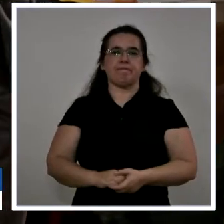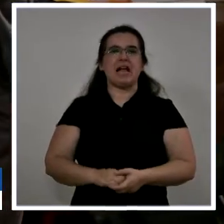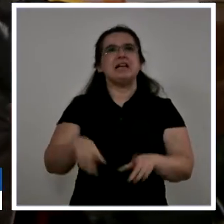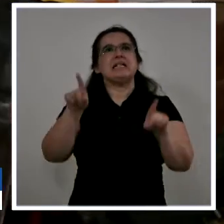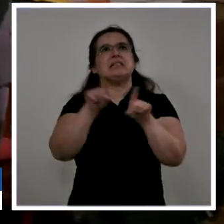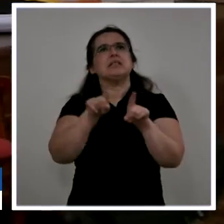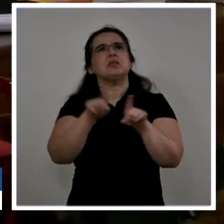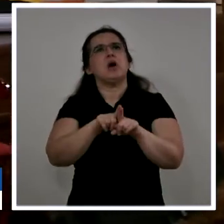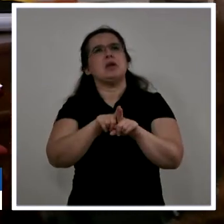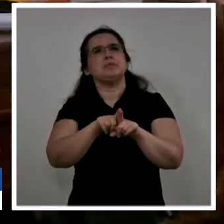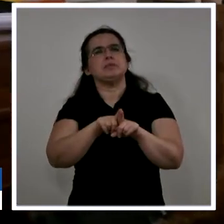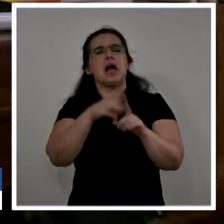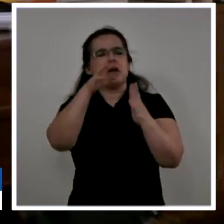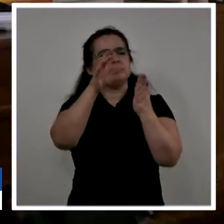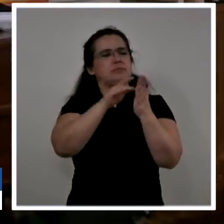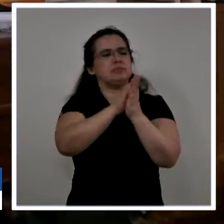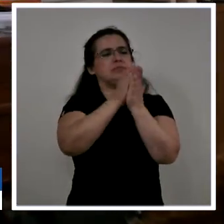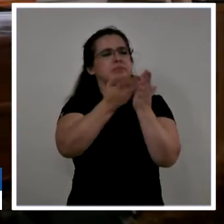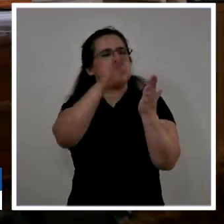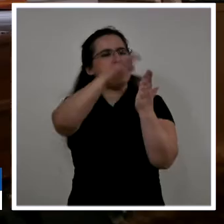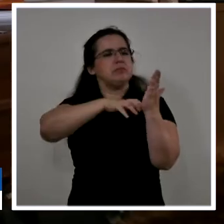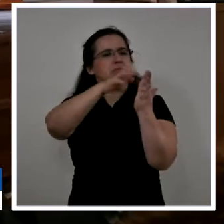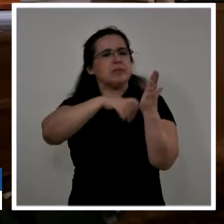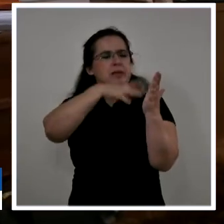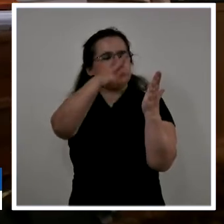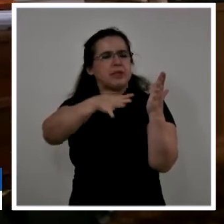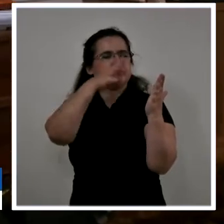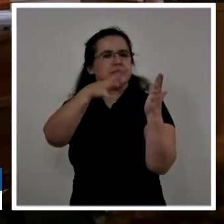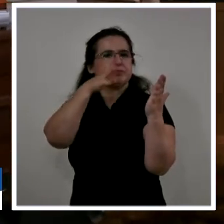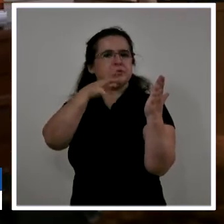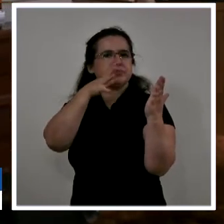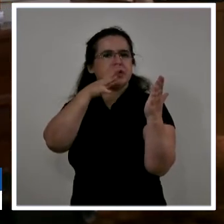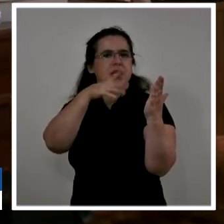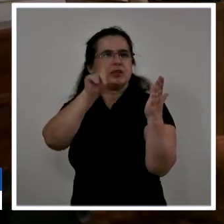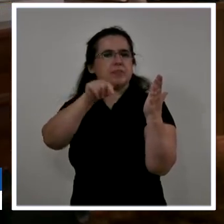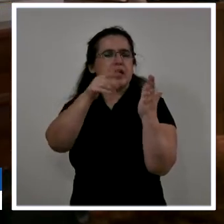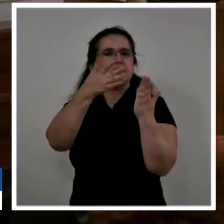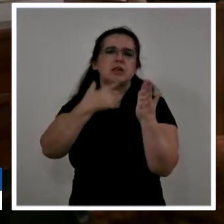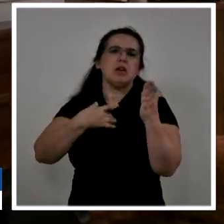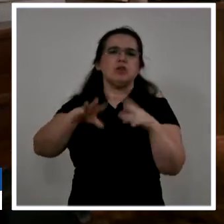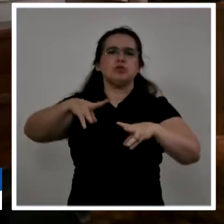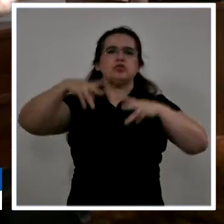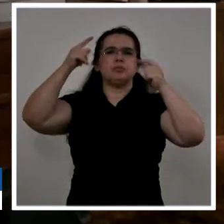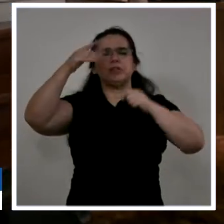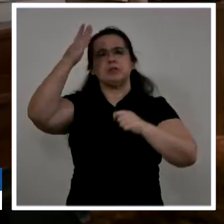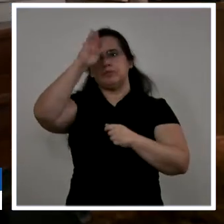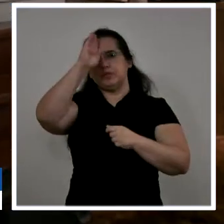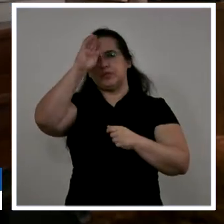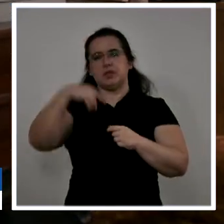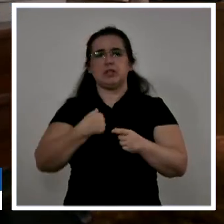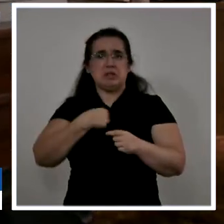como se eles estivessem a citar a Bíblia e o espírito de profecia à nossa frente. They're saying practically the exact same thing. Eles estão a dizer praticamente a mesma coisa que nós lemos